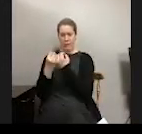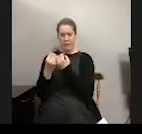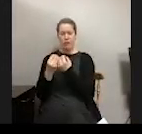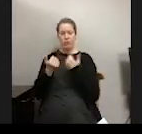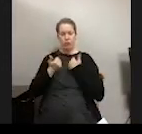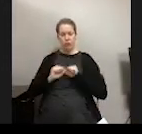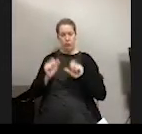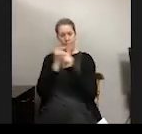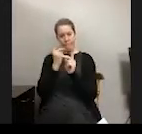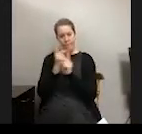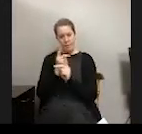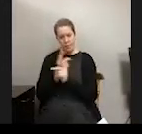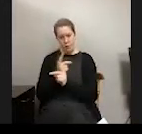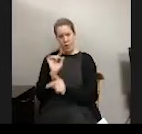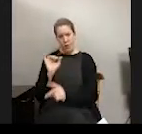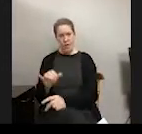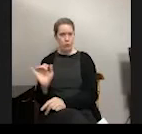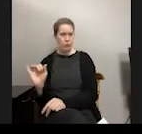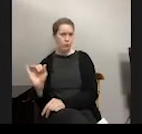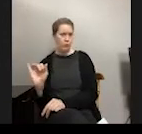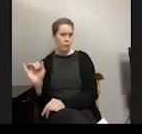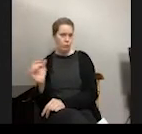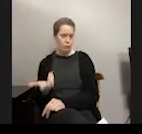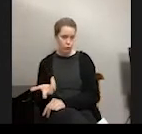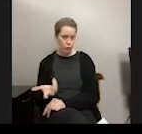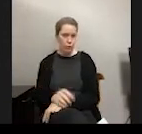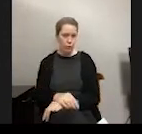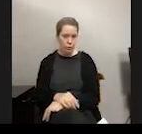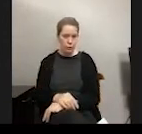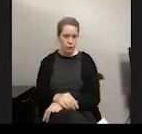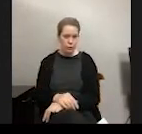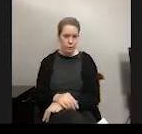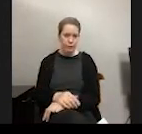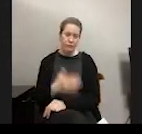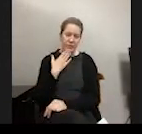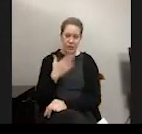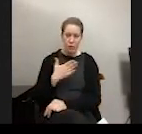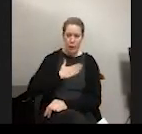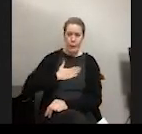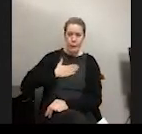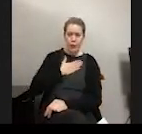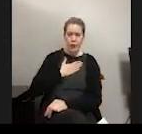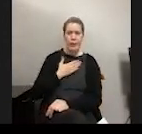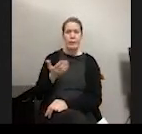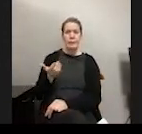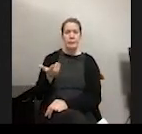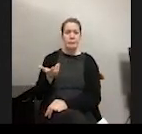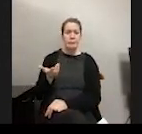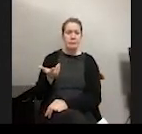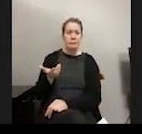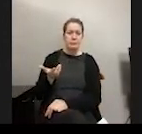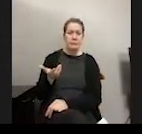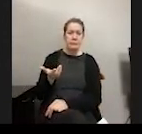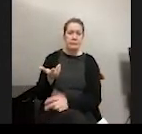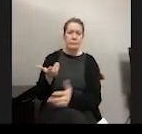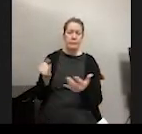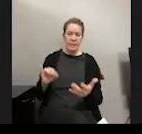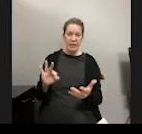Yeah, thank you very much. I really appreciate that. I think that if even if the conversation is open to be had